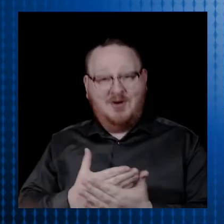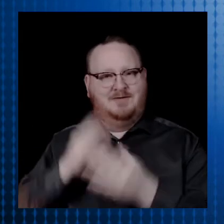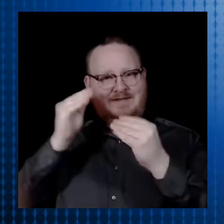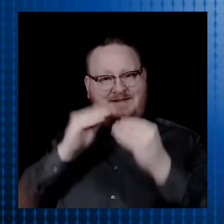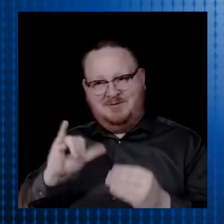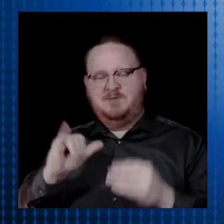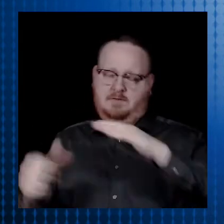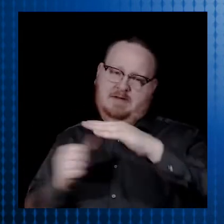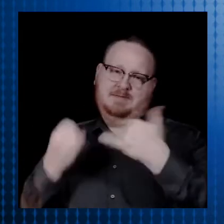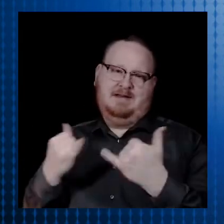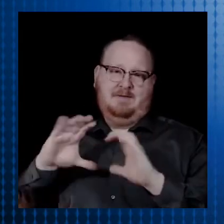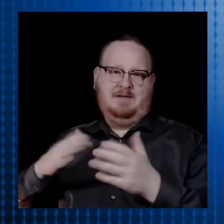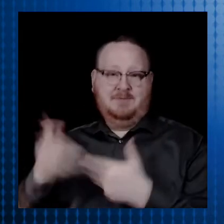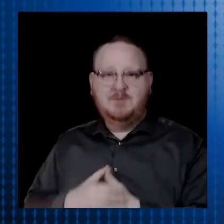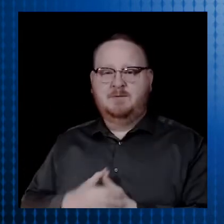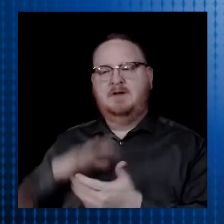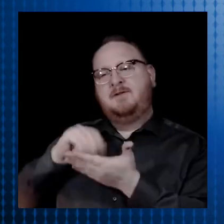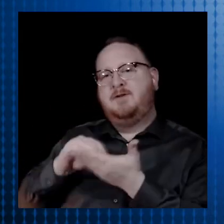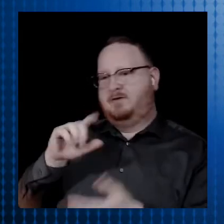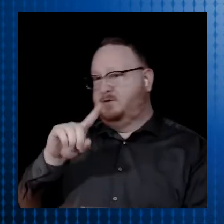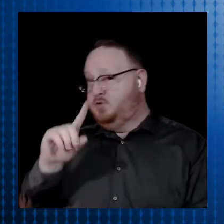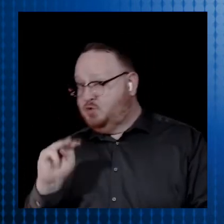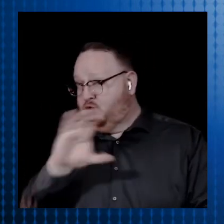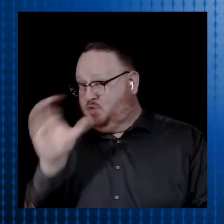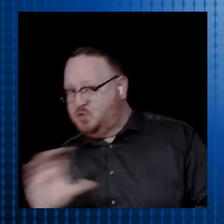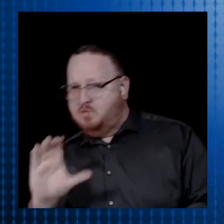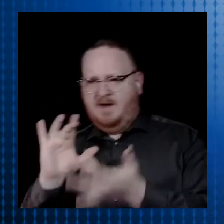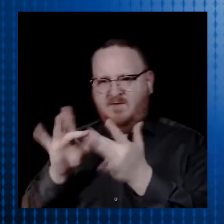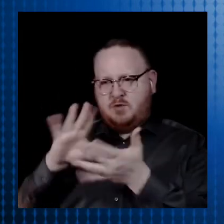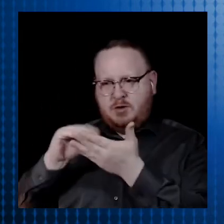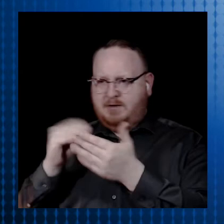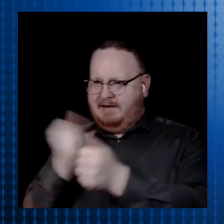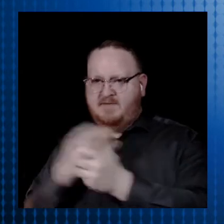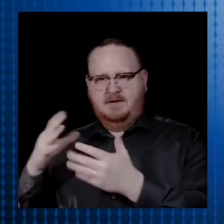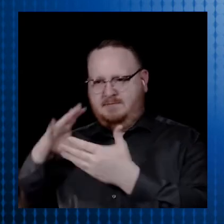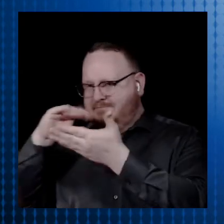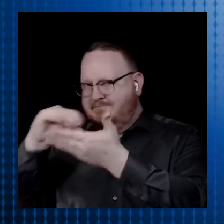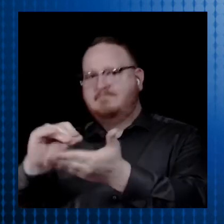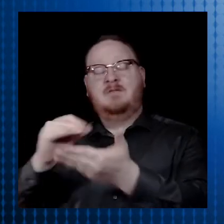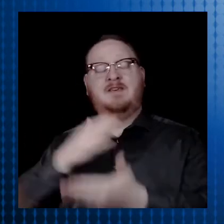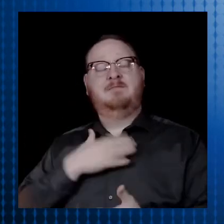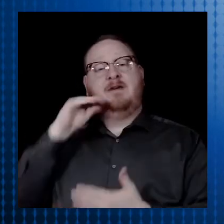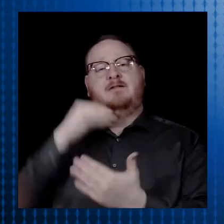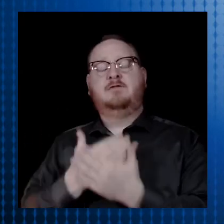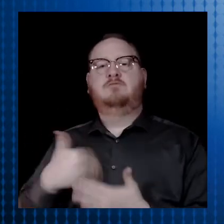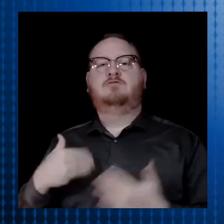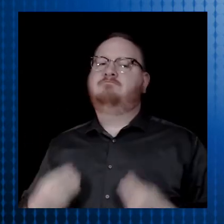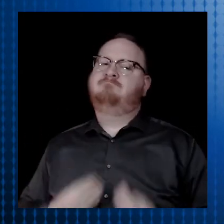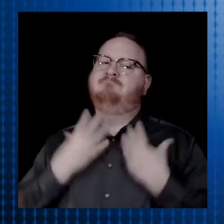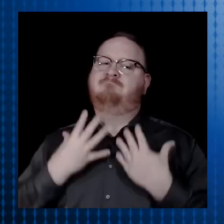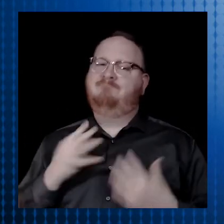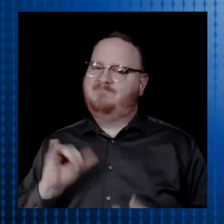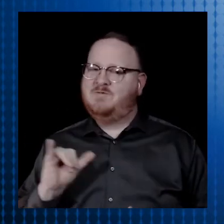virtual learning is all about. So for that, I am grateful. I'd like to thank my daughter, who has renewed my spirit and has taught me that I need the